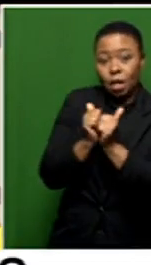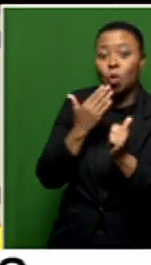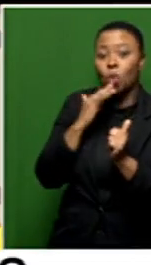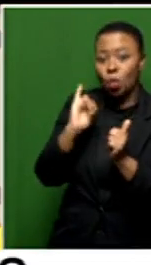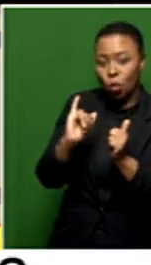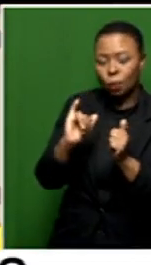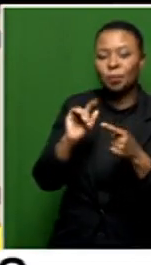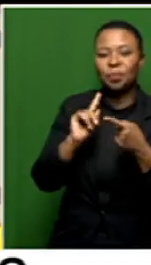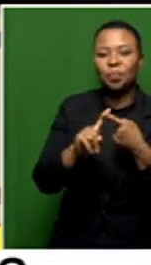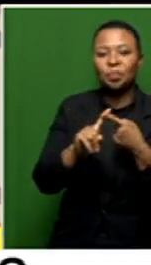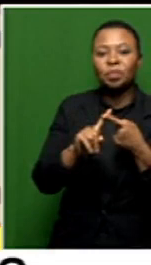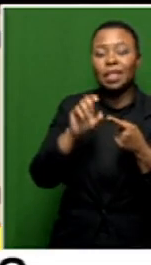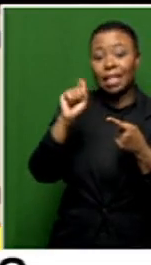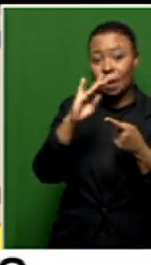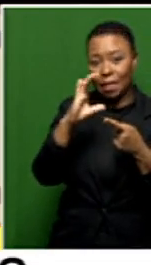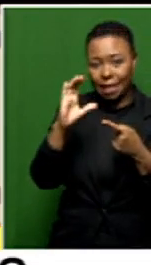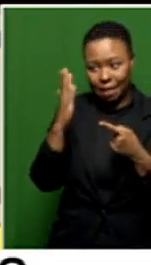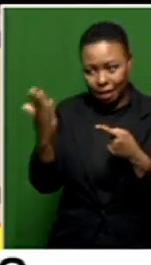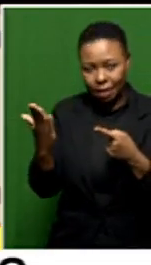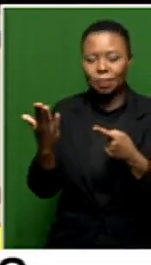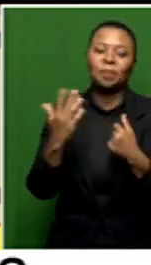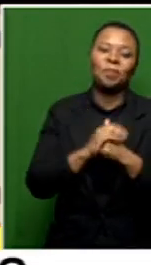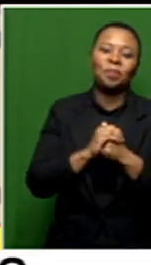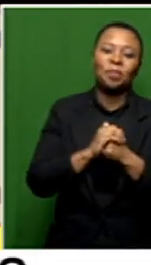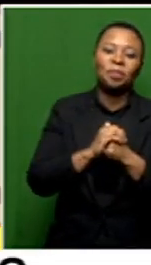with the SABC.